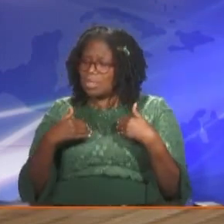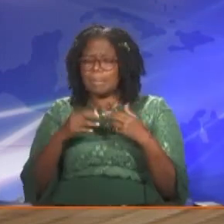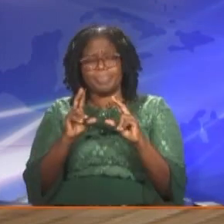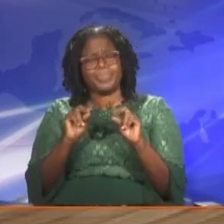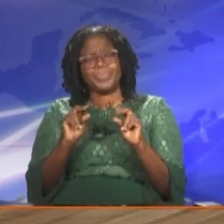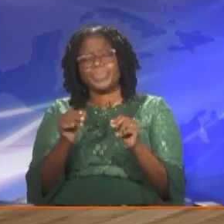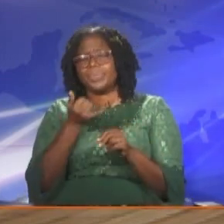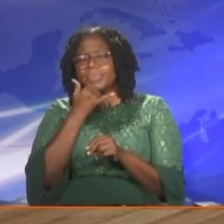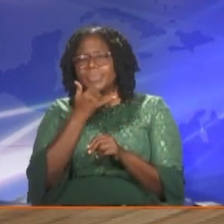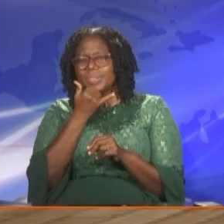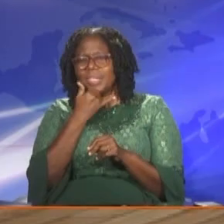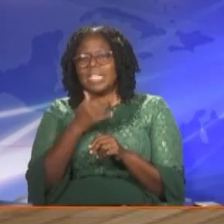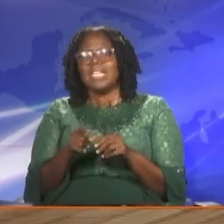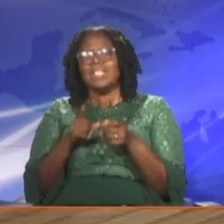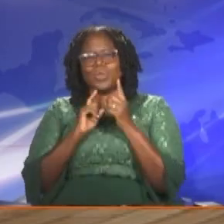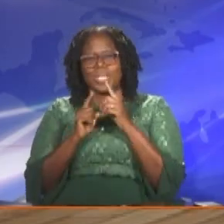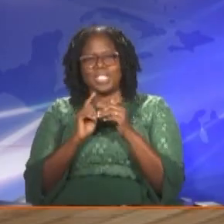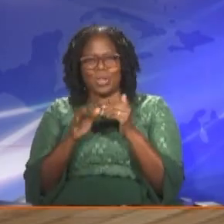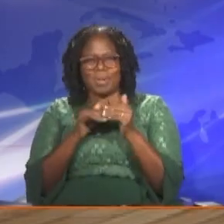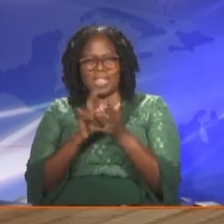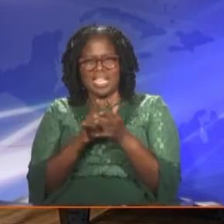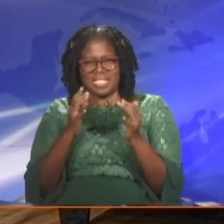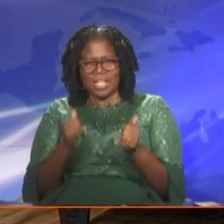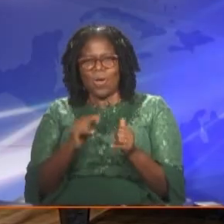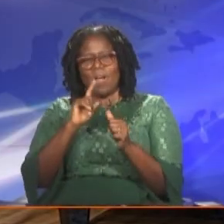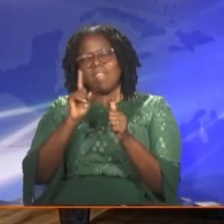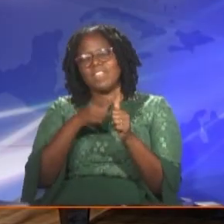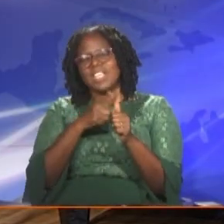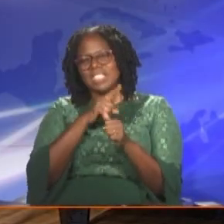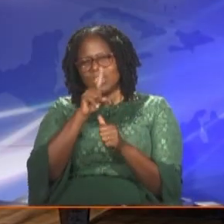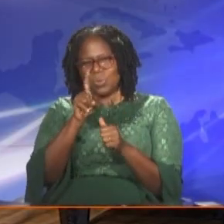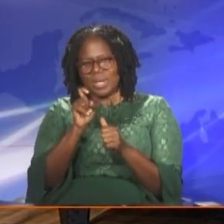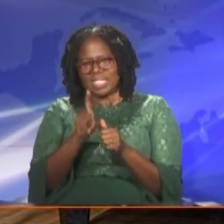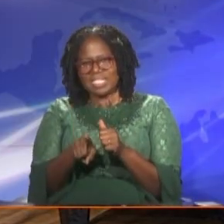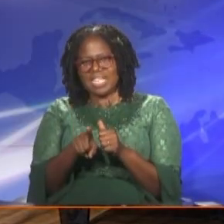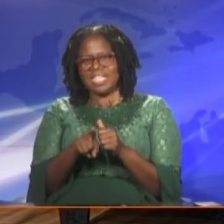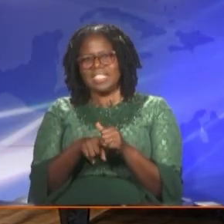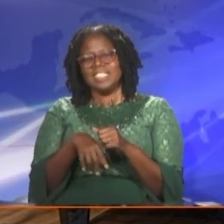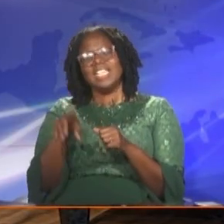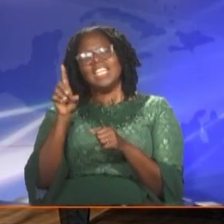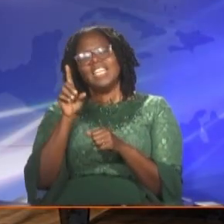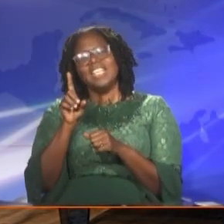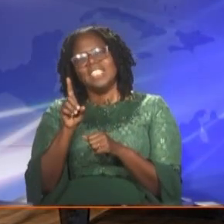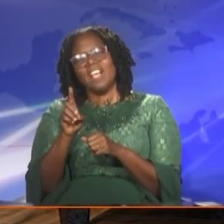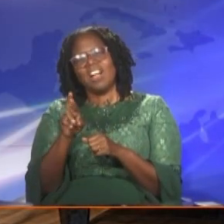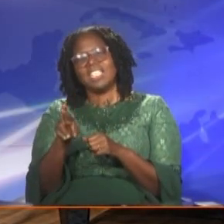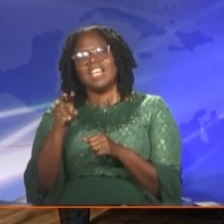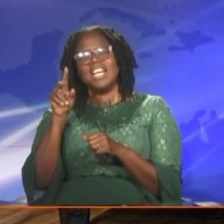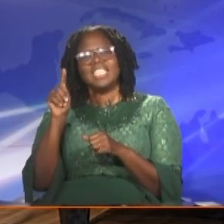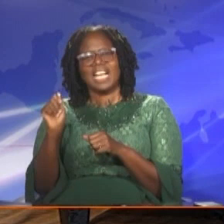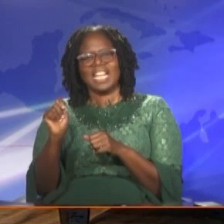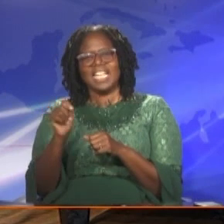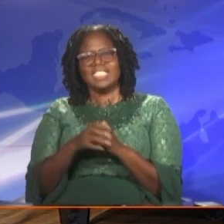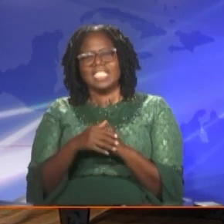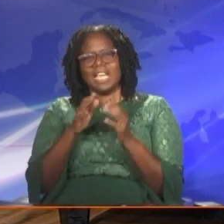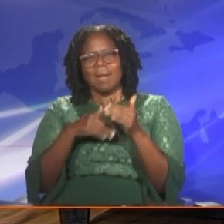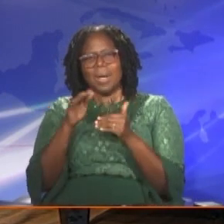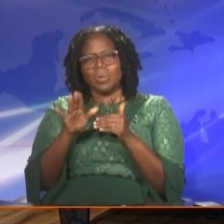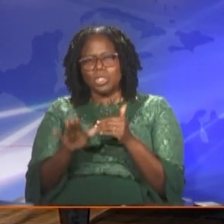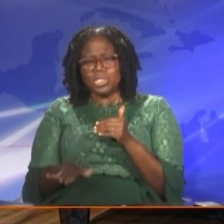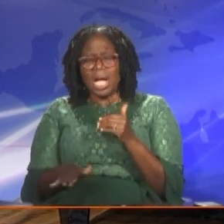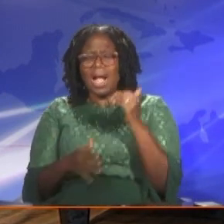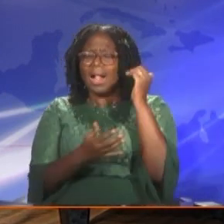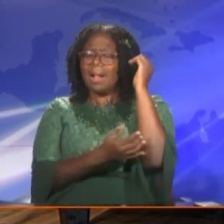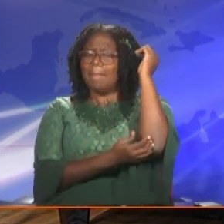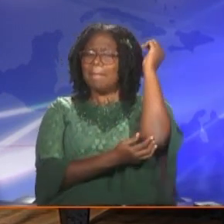It's family time. Let's talk right now. As the first question I will pose to you, Dr. Taklal Singh, child poverty. We can